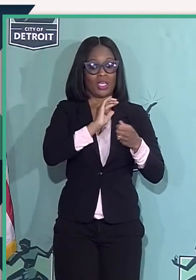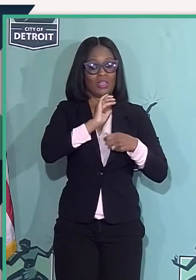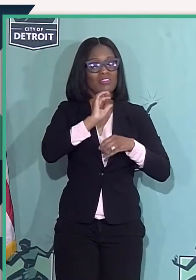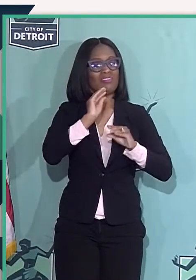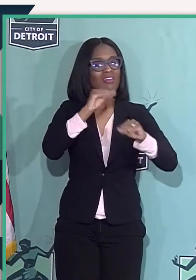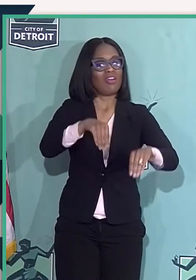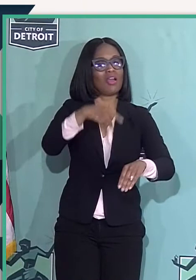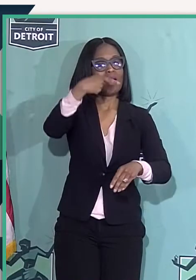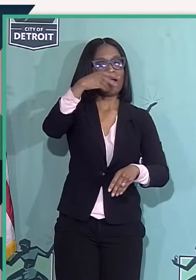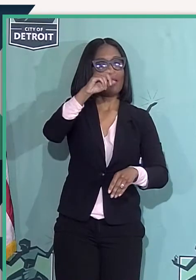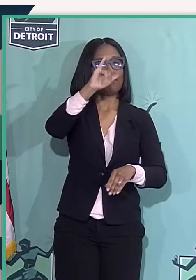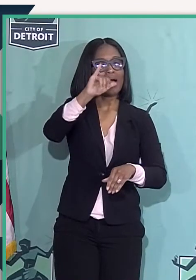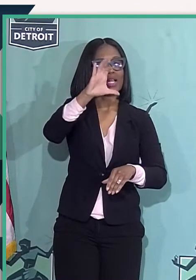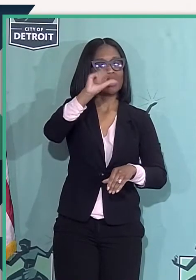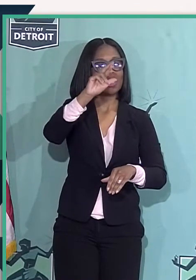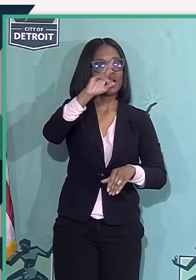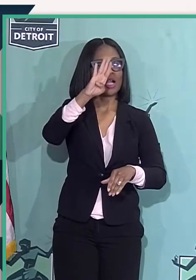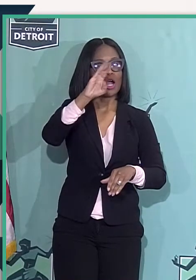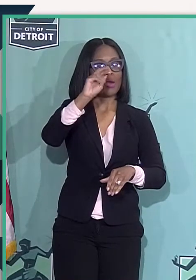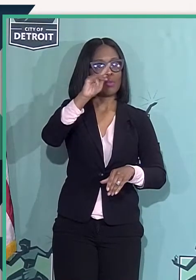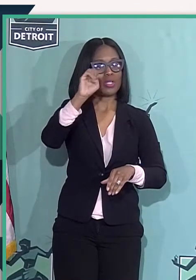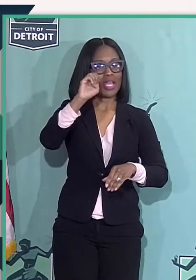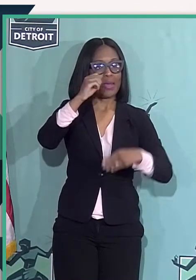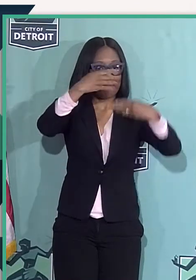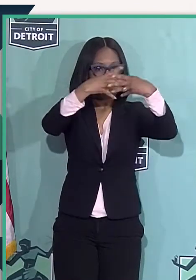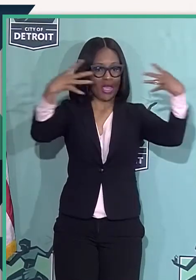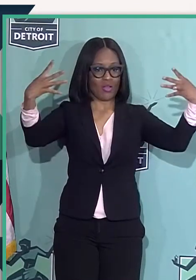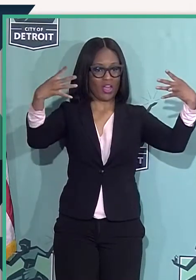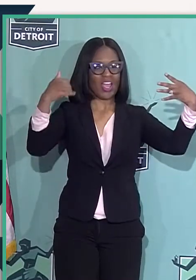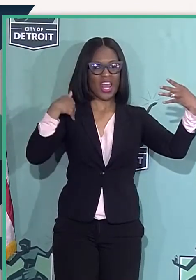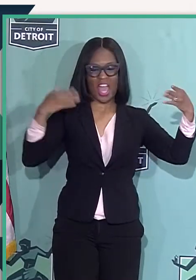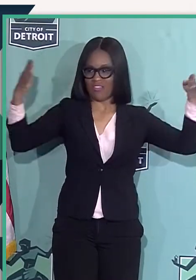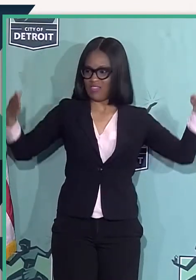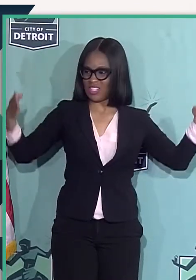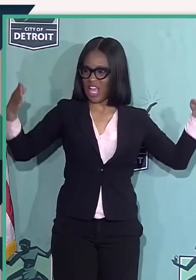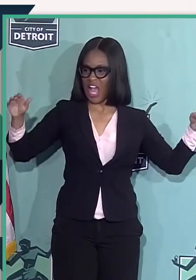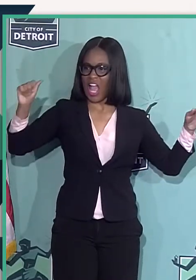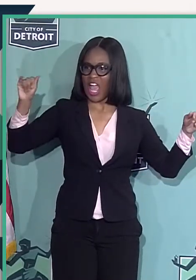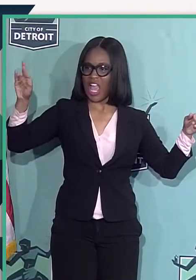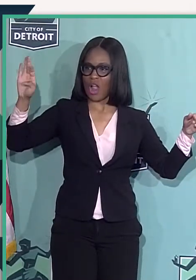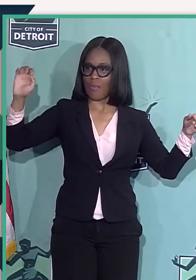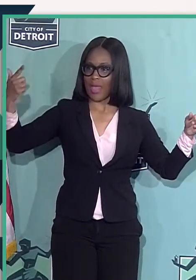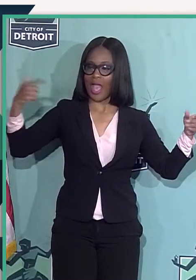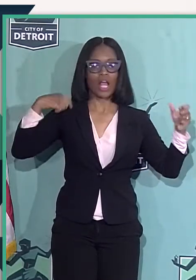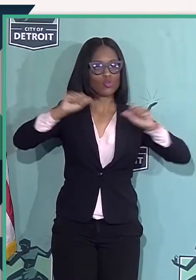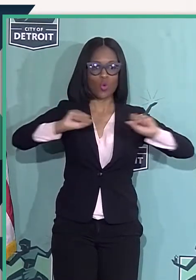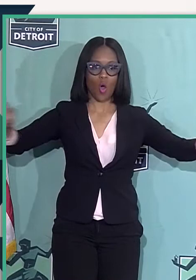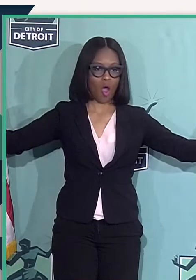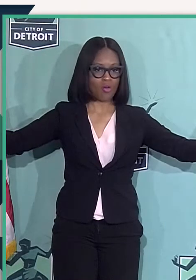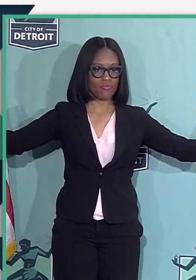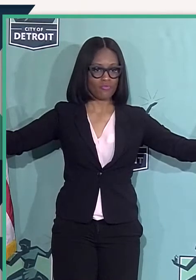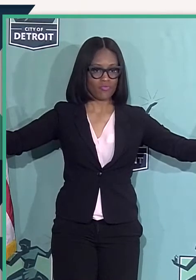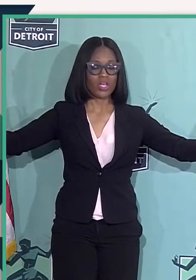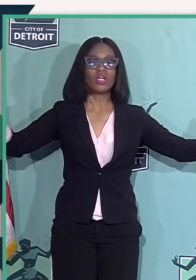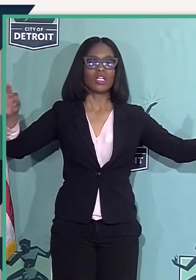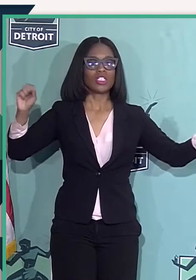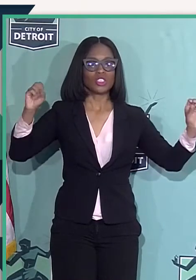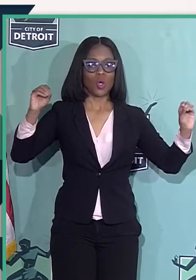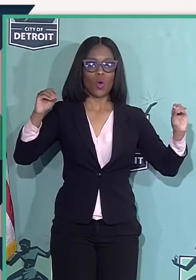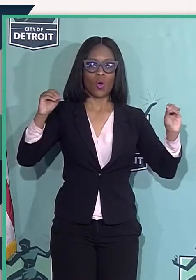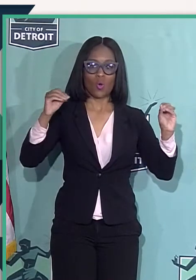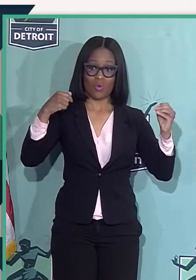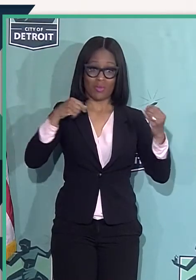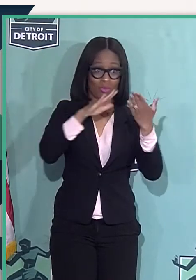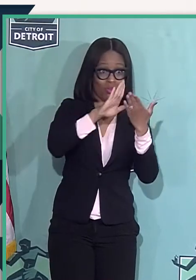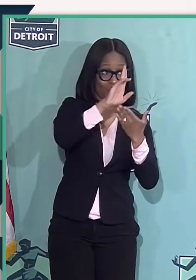polycarbonate barrier, there's a side curtain airbag that runs the length of the vehicle. We had to disable that side curtain airbag, so we've approached the